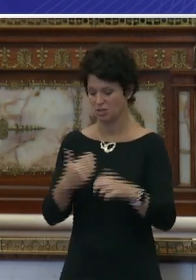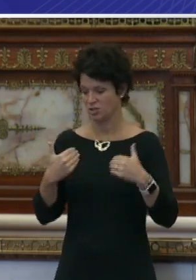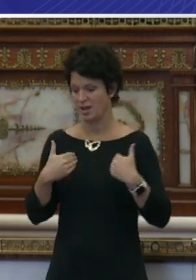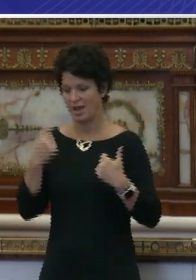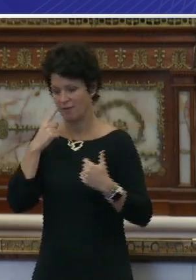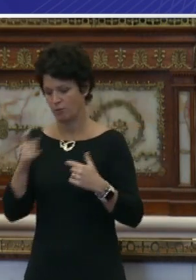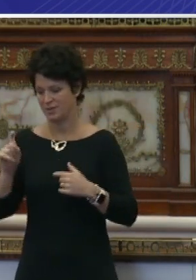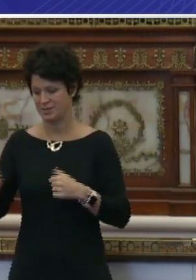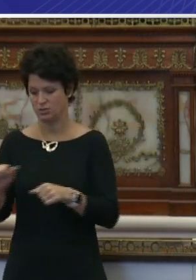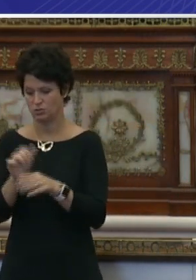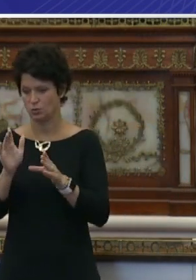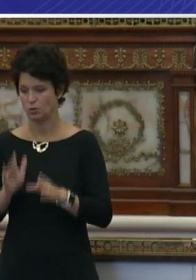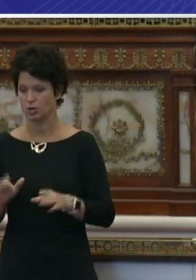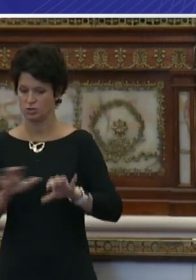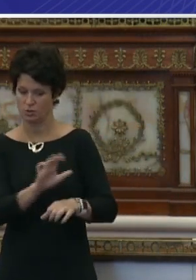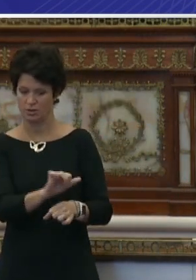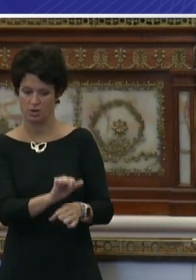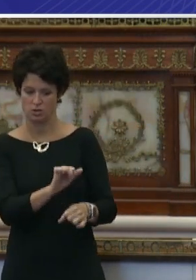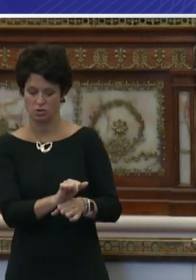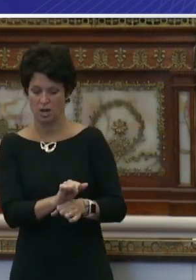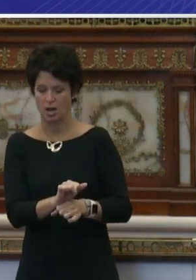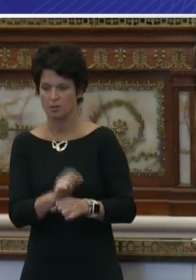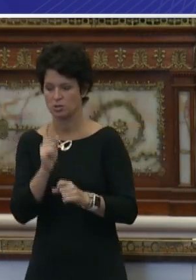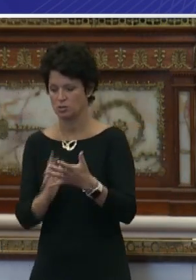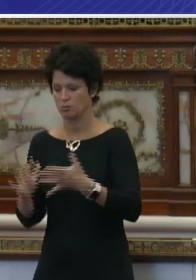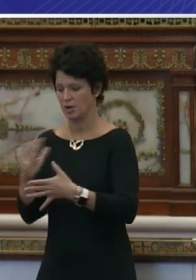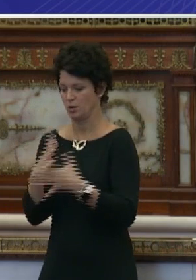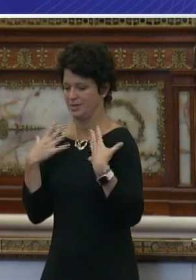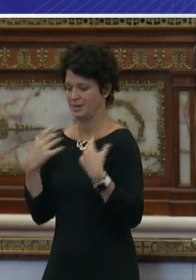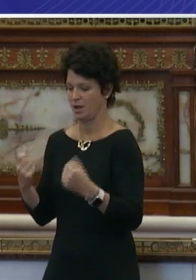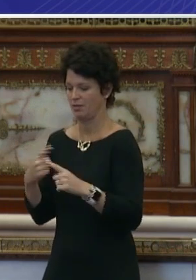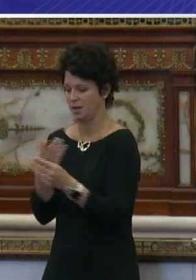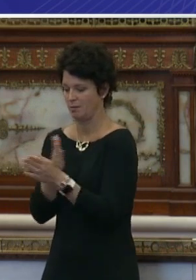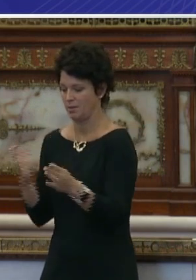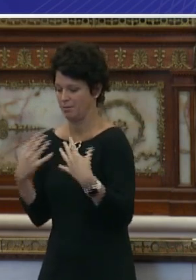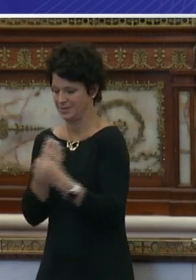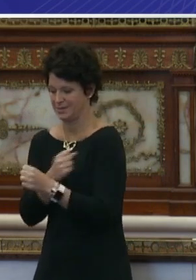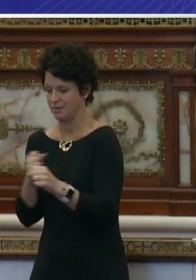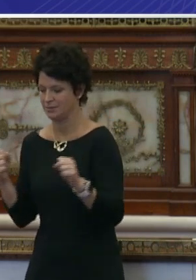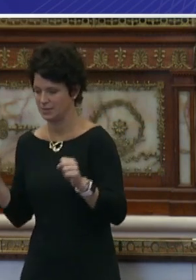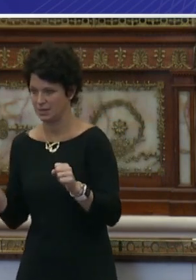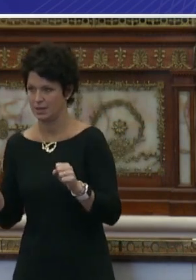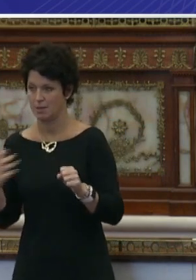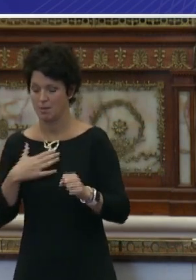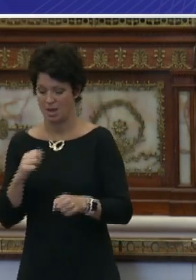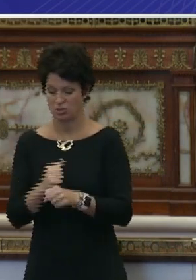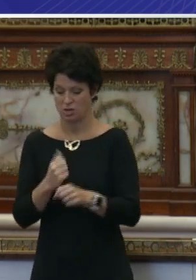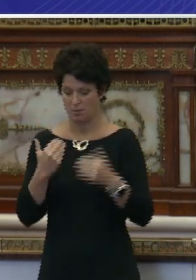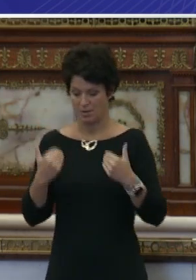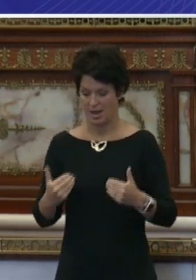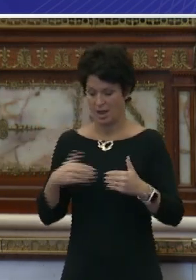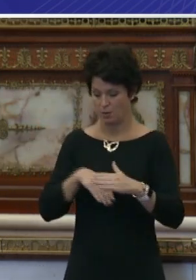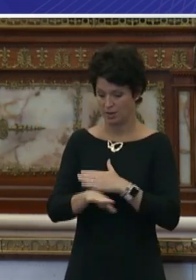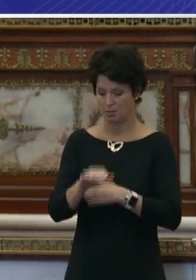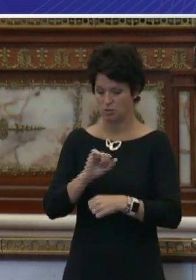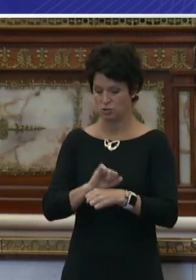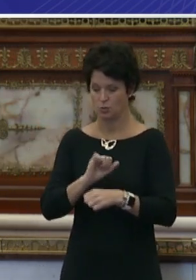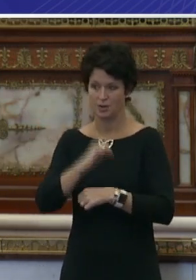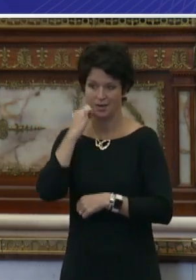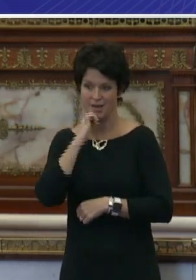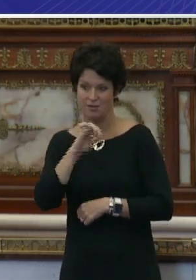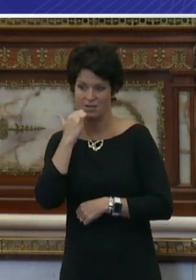most essential workers to be able to do their jobs in a way that prioritizes health and public safety. At my job right now, when you come into work every day,